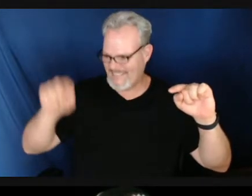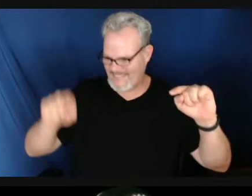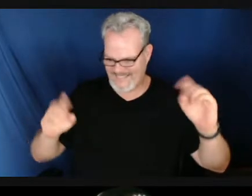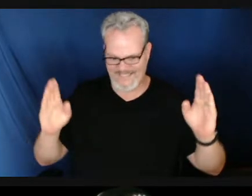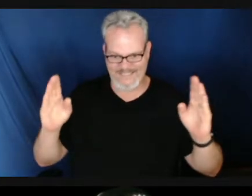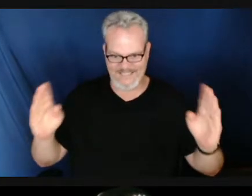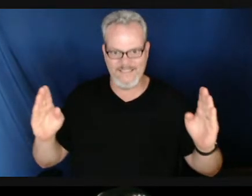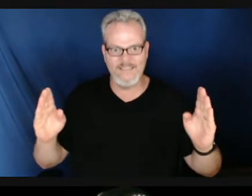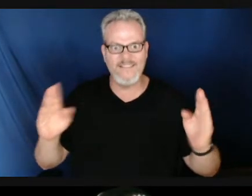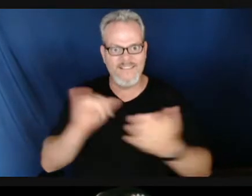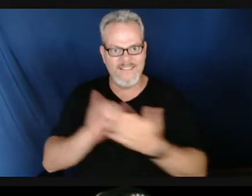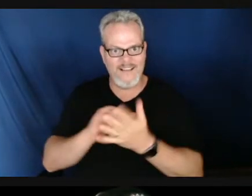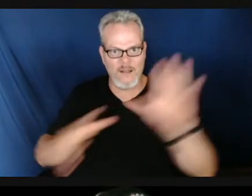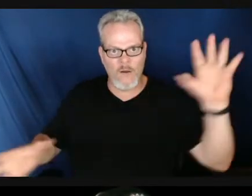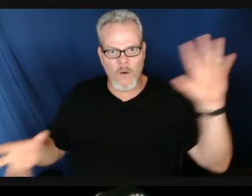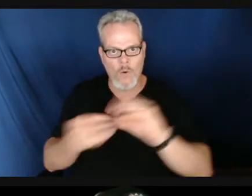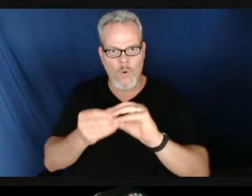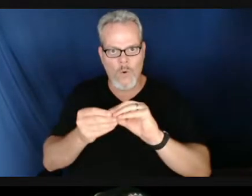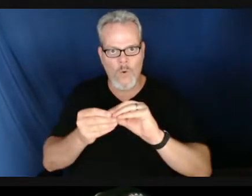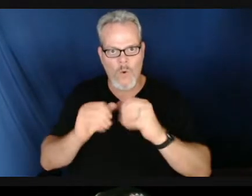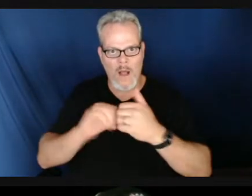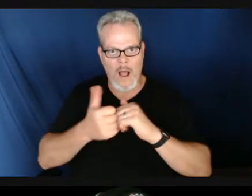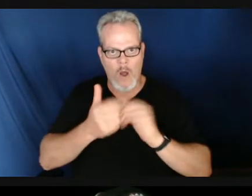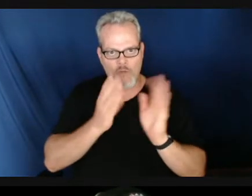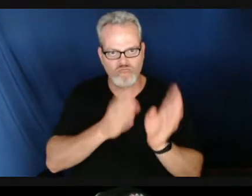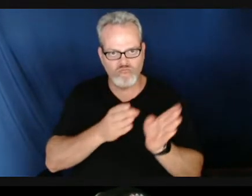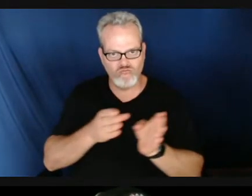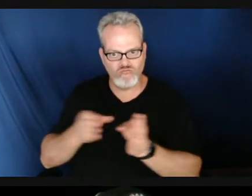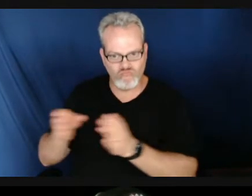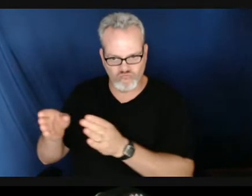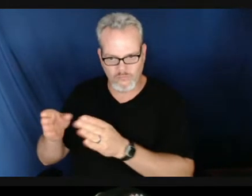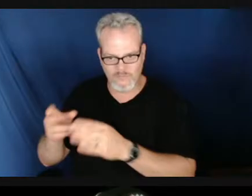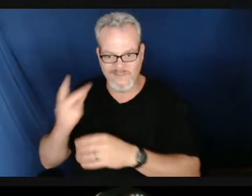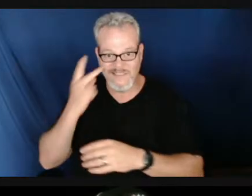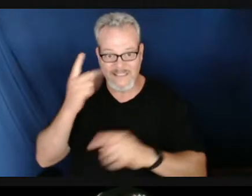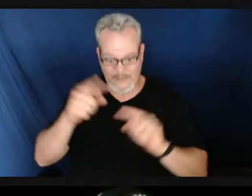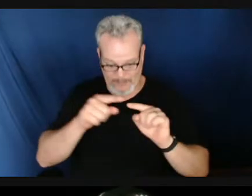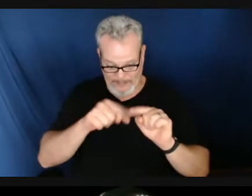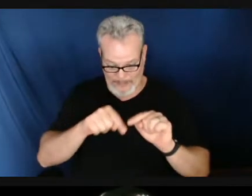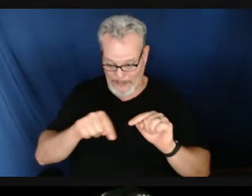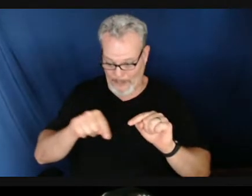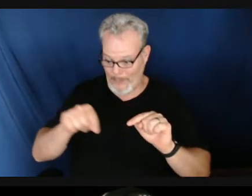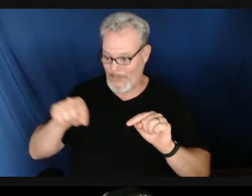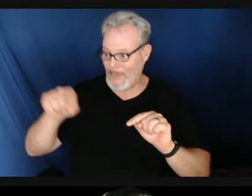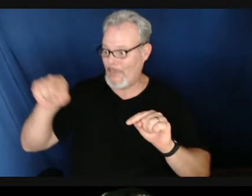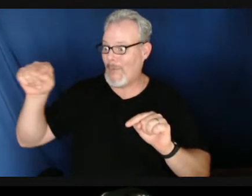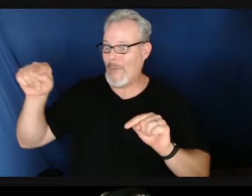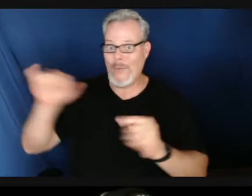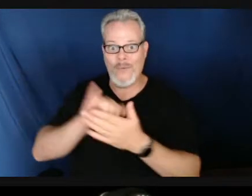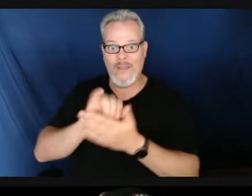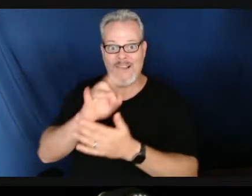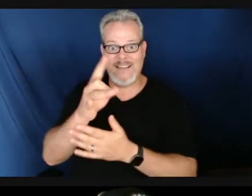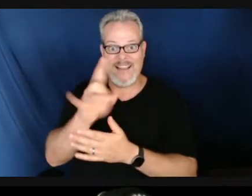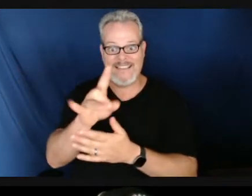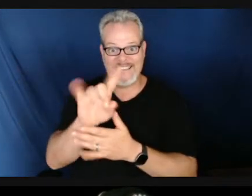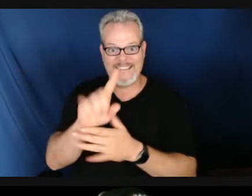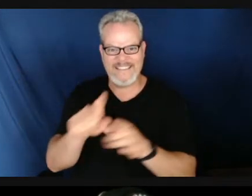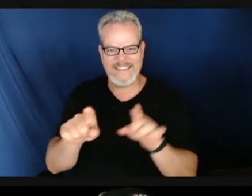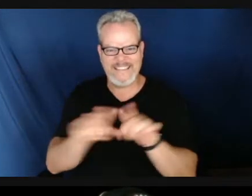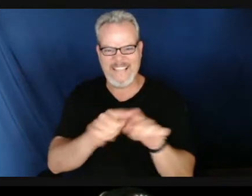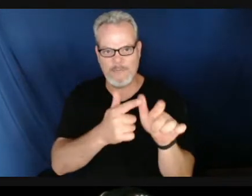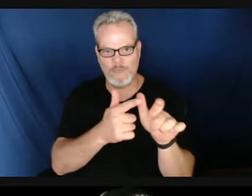bit shorter normal, 18 a little higher normal, and with this extra long ramp up. Right? Same rate, but just took a